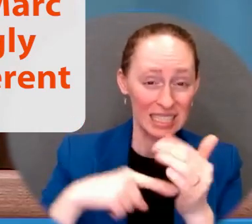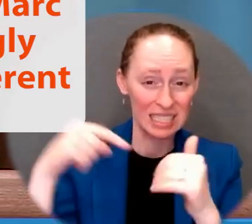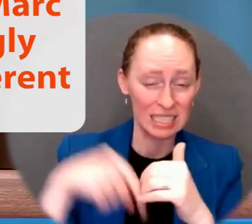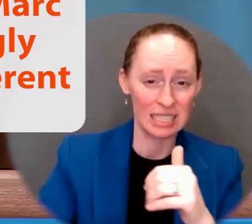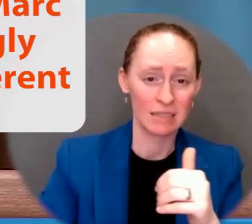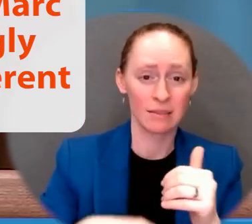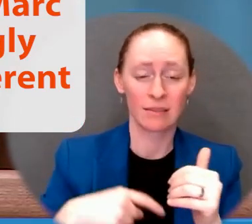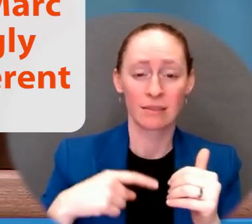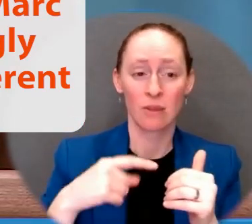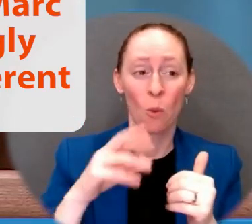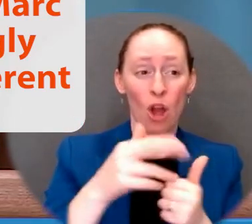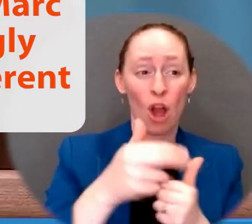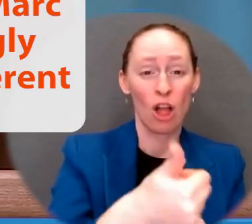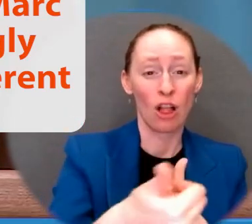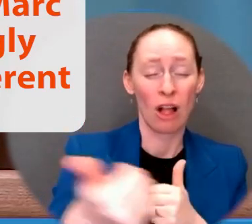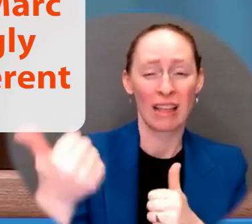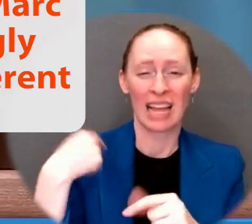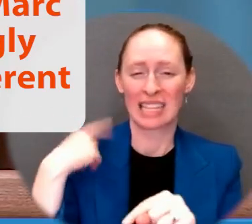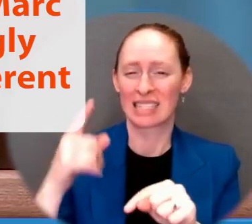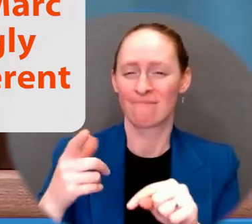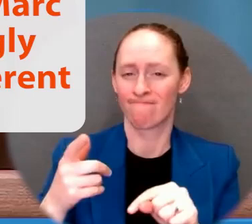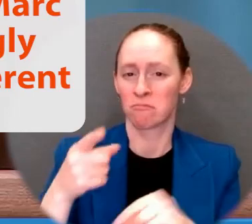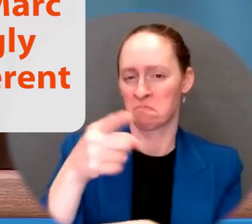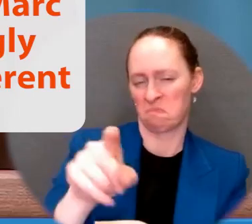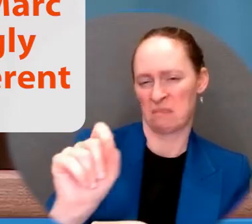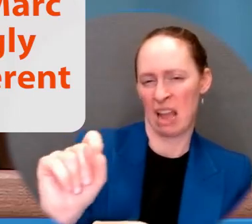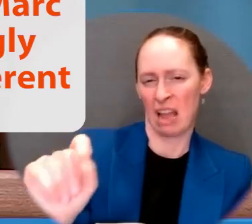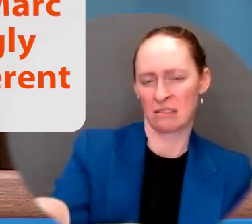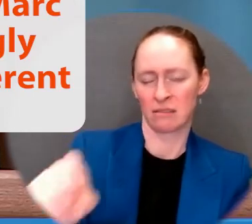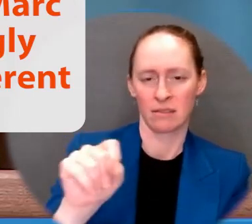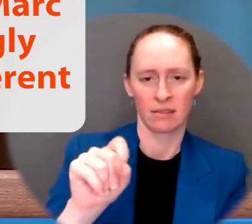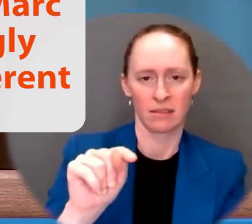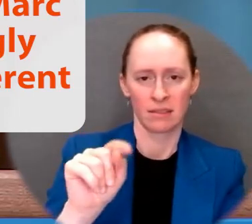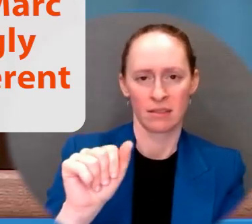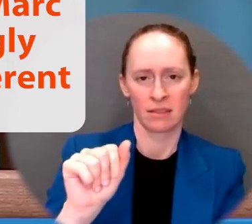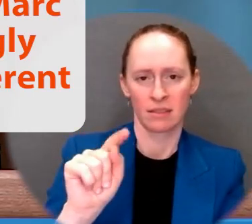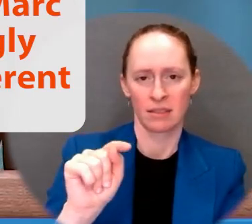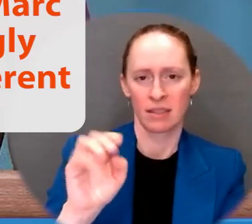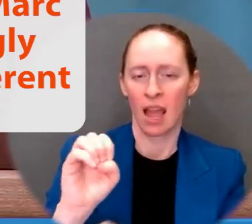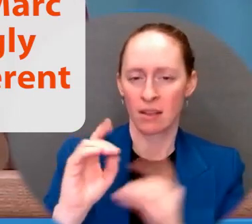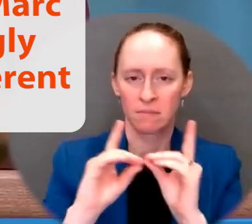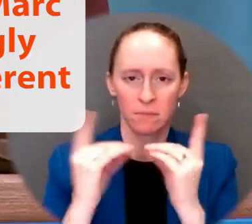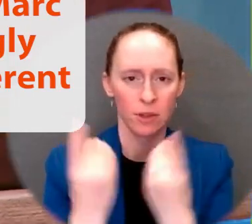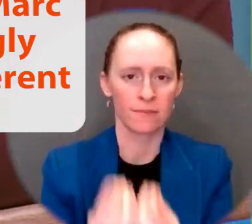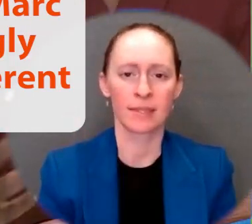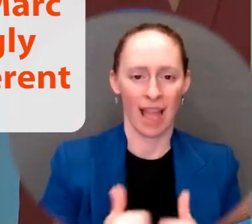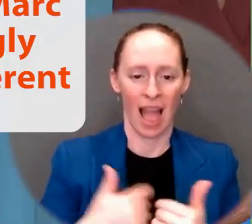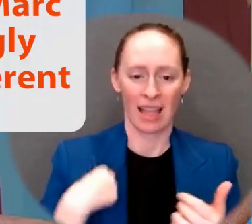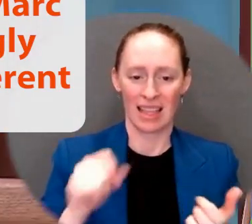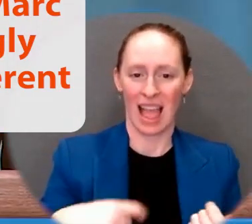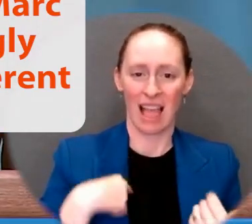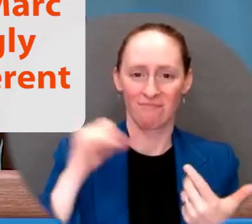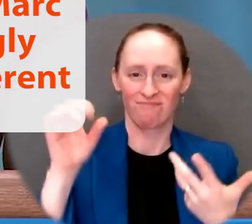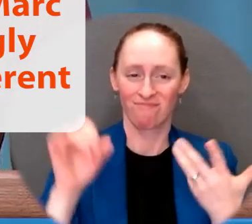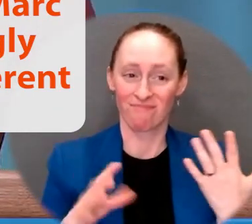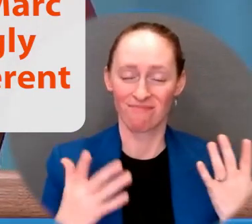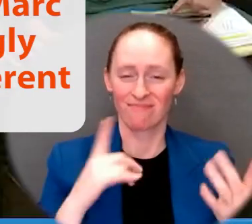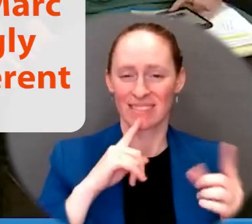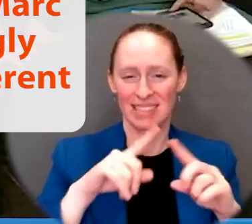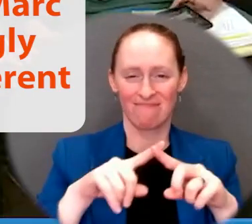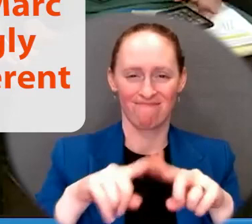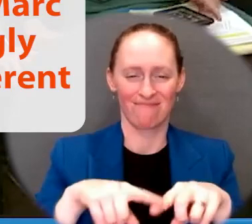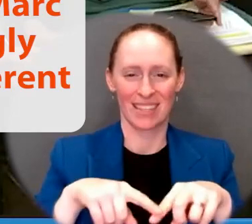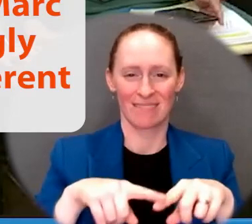Department for additional information on those specific cases. Every case is different. But you do see a